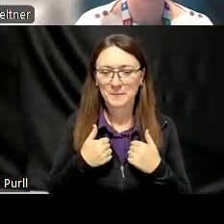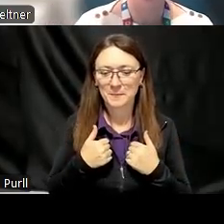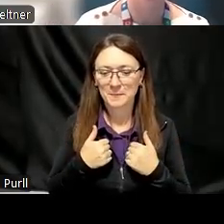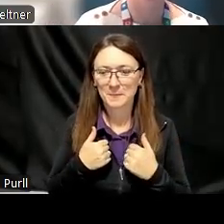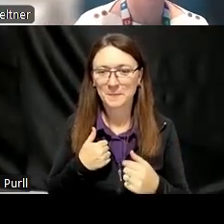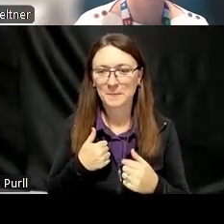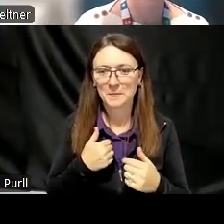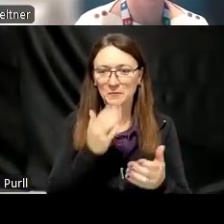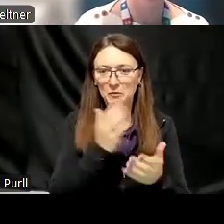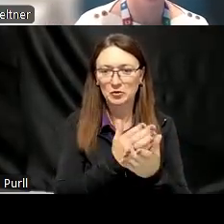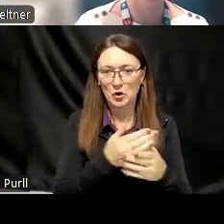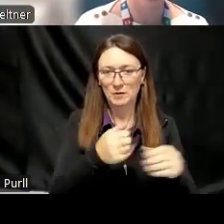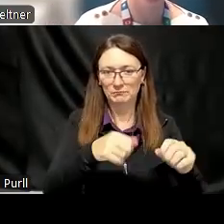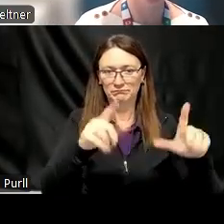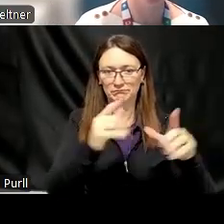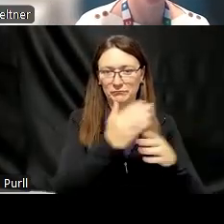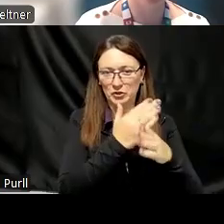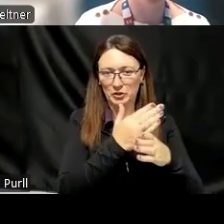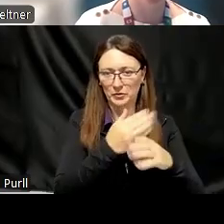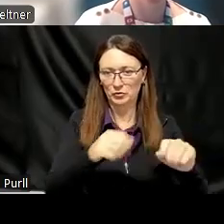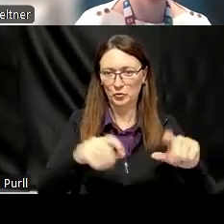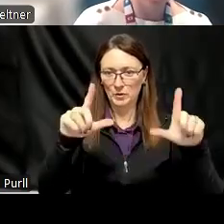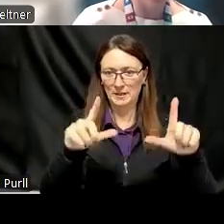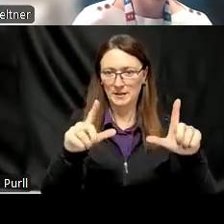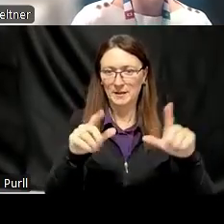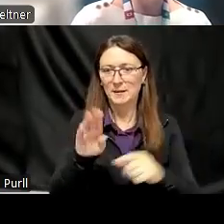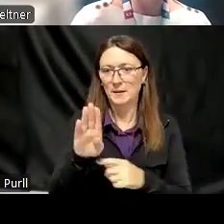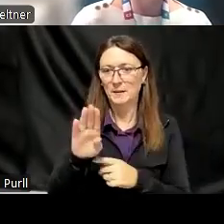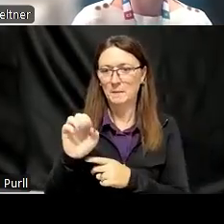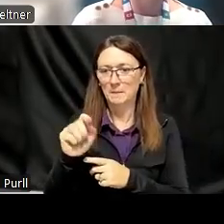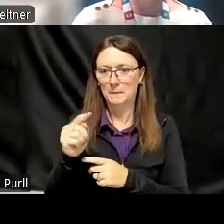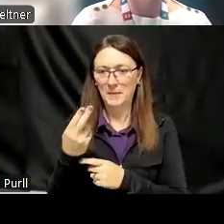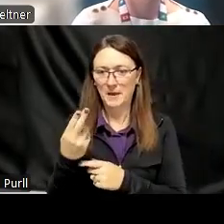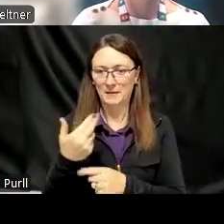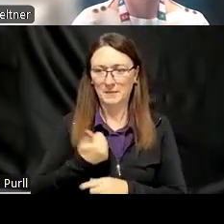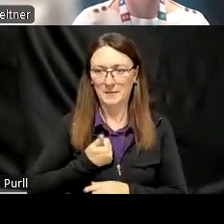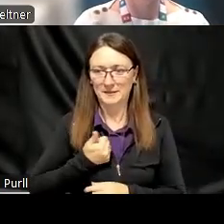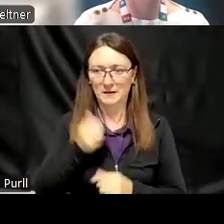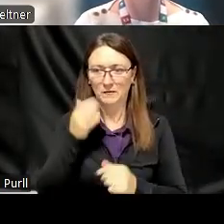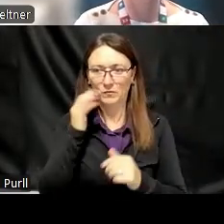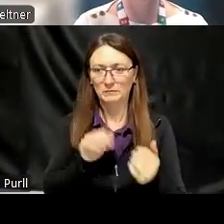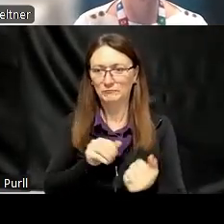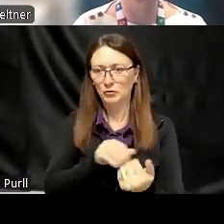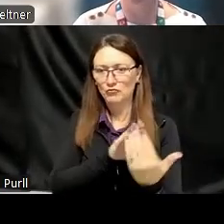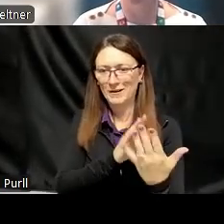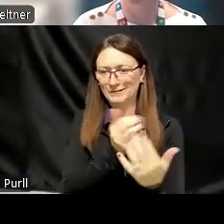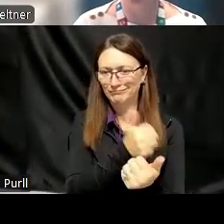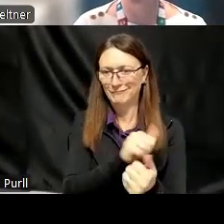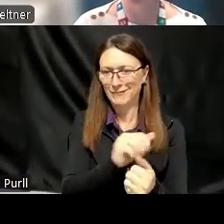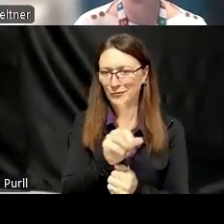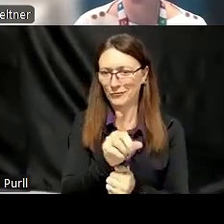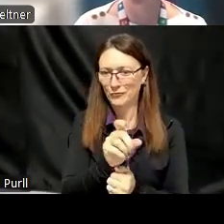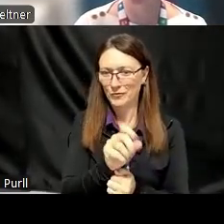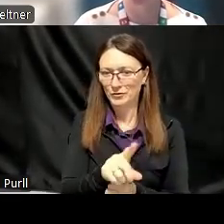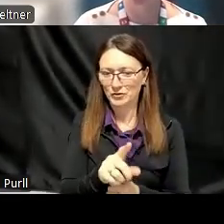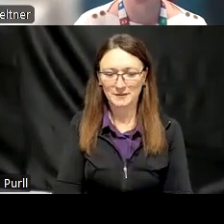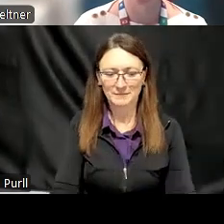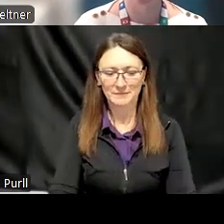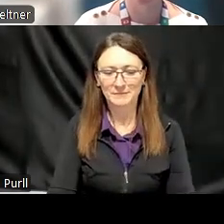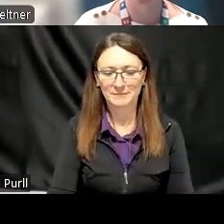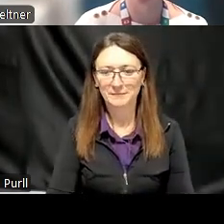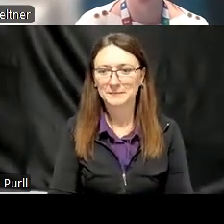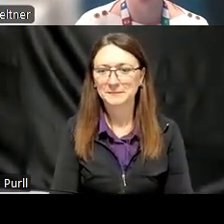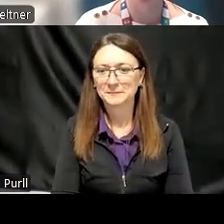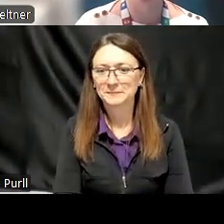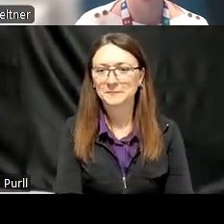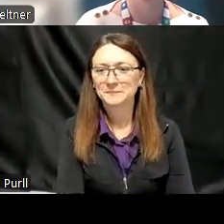unshare my screen, and then Beth and I can address some audience questions.